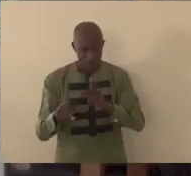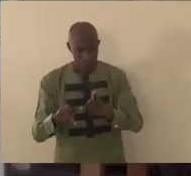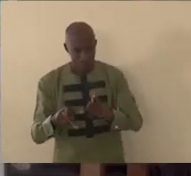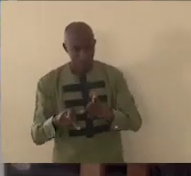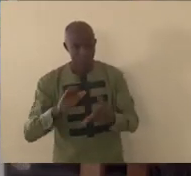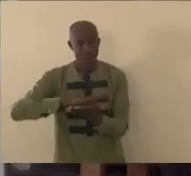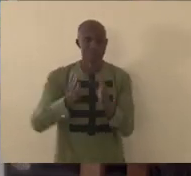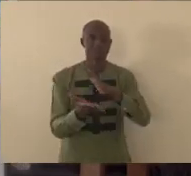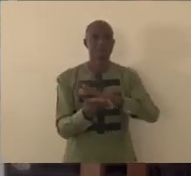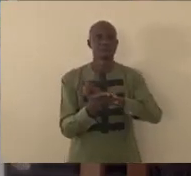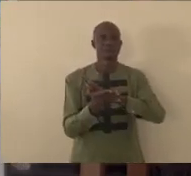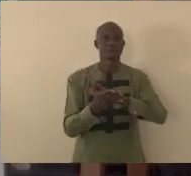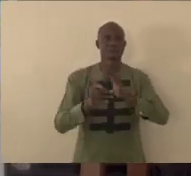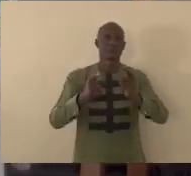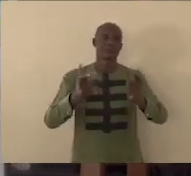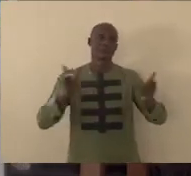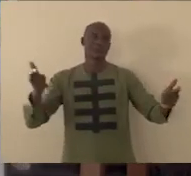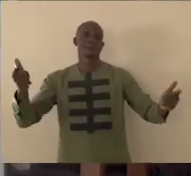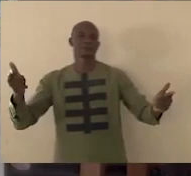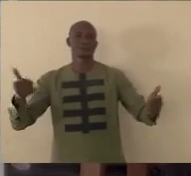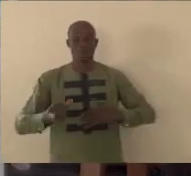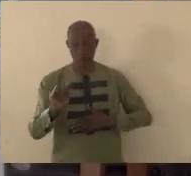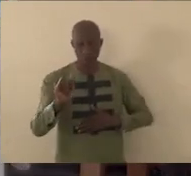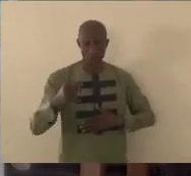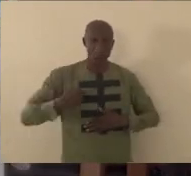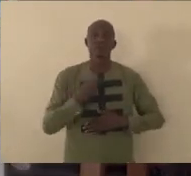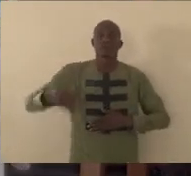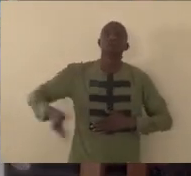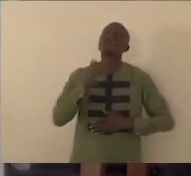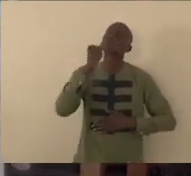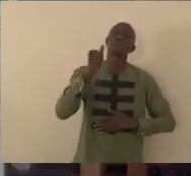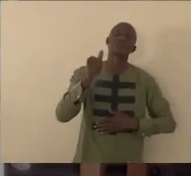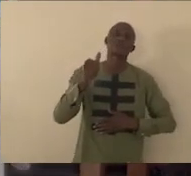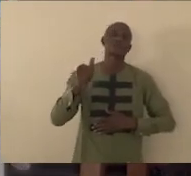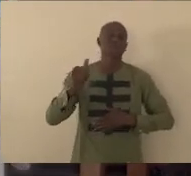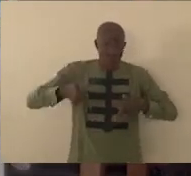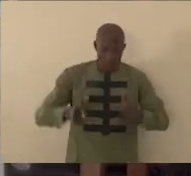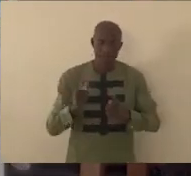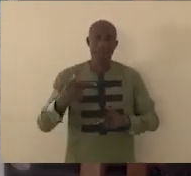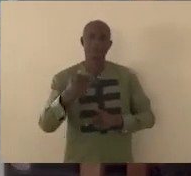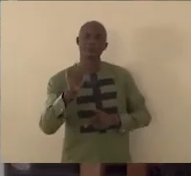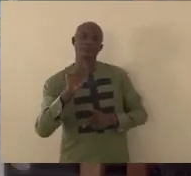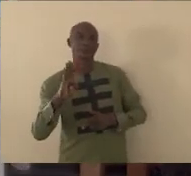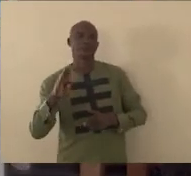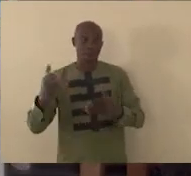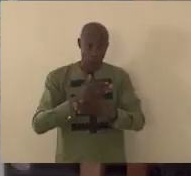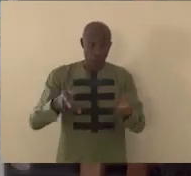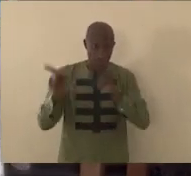people become greater still. We should not let the gap between people become